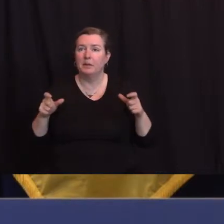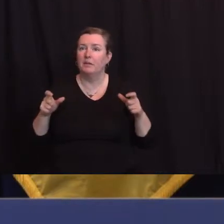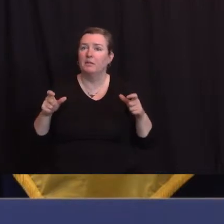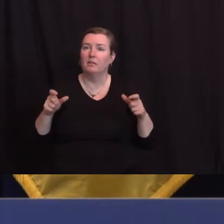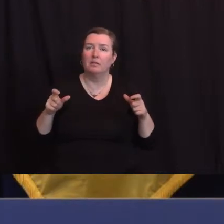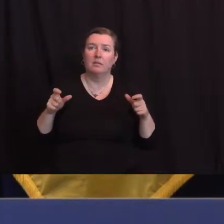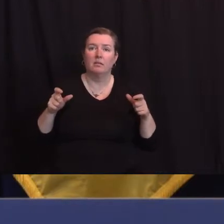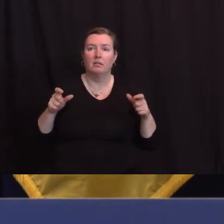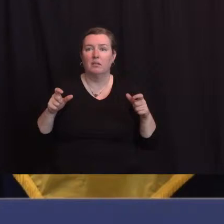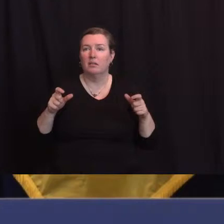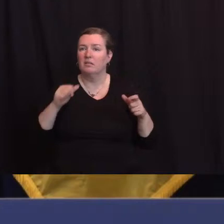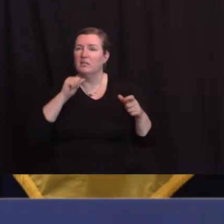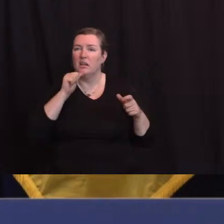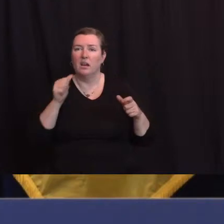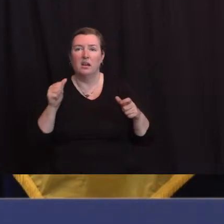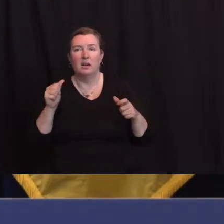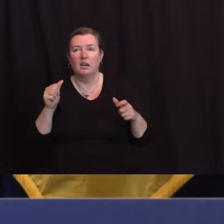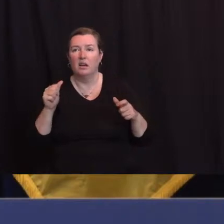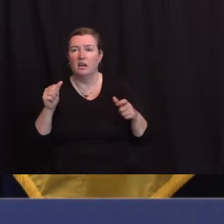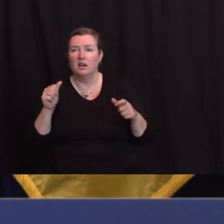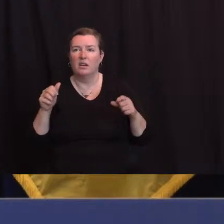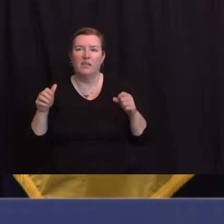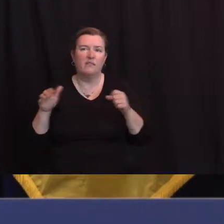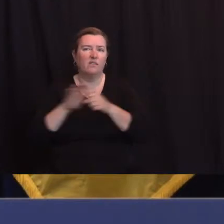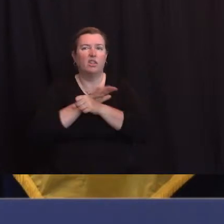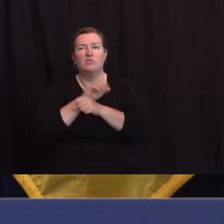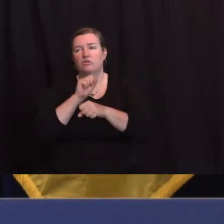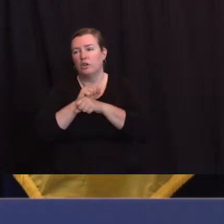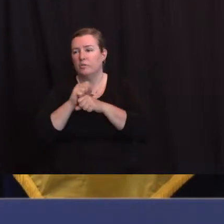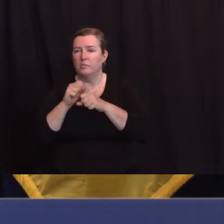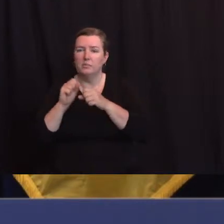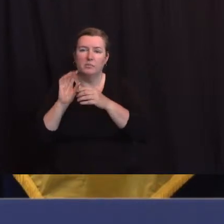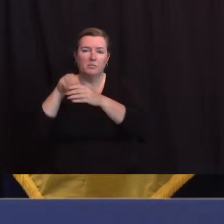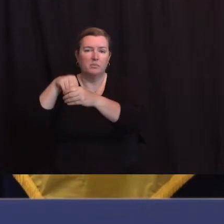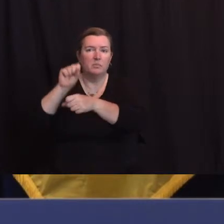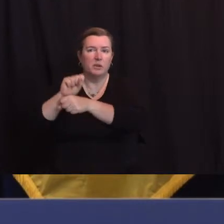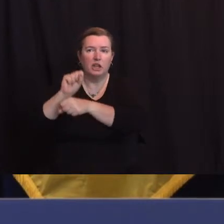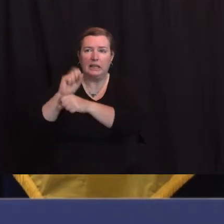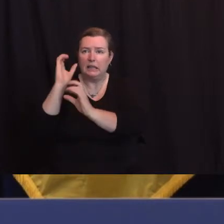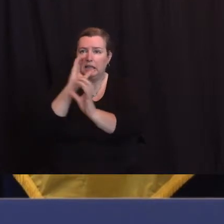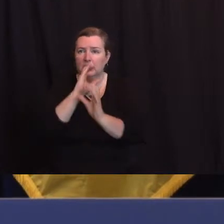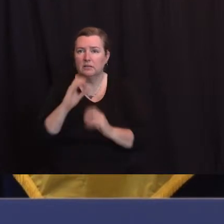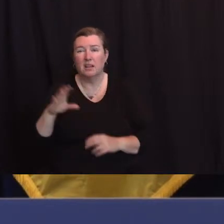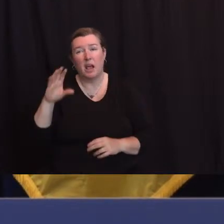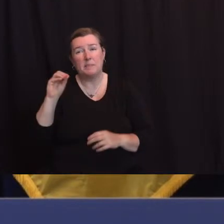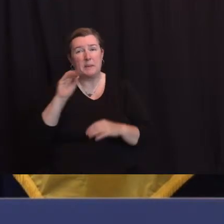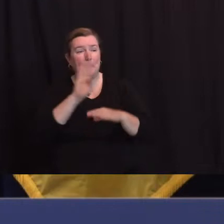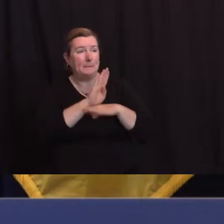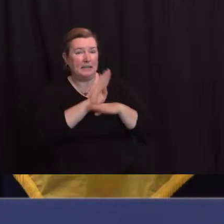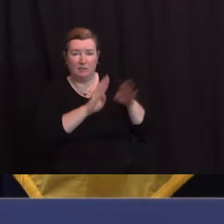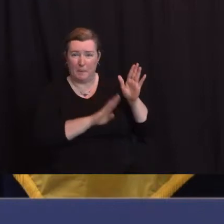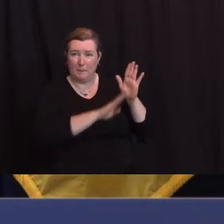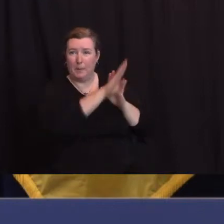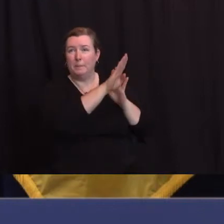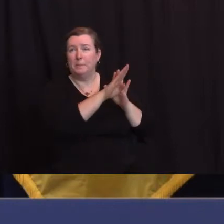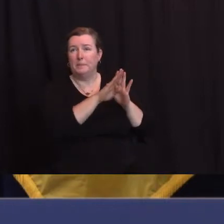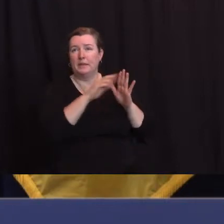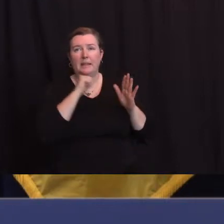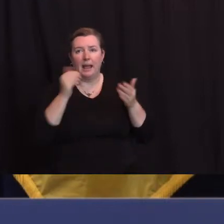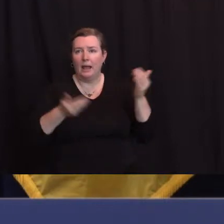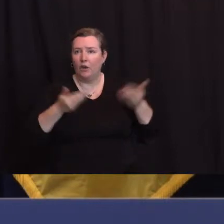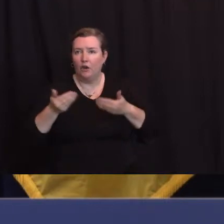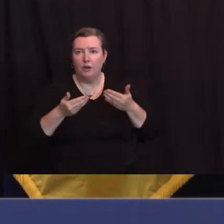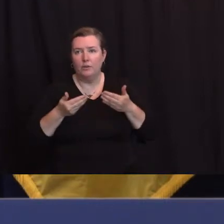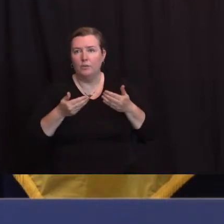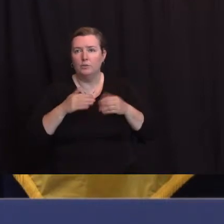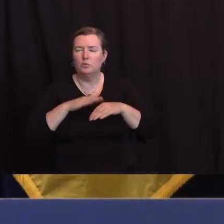off at a much faster rate than the labor market can catch up. Is the $300 added amount, which will sunset, by the way,